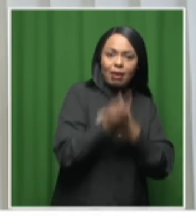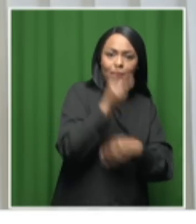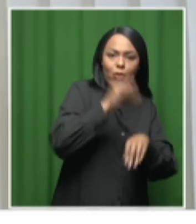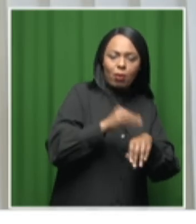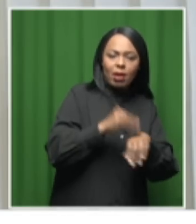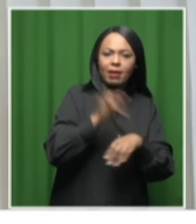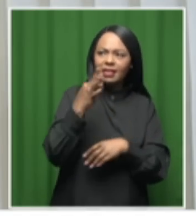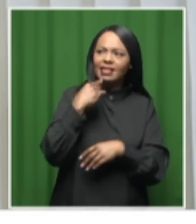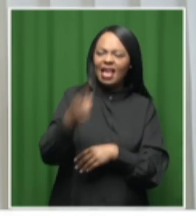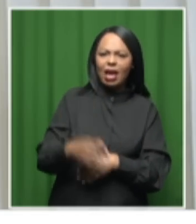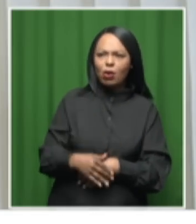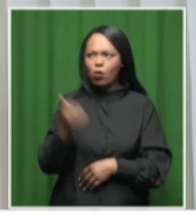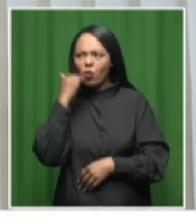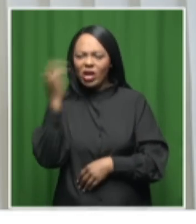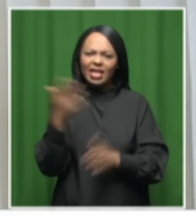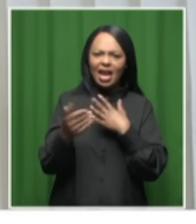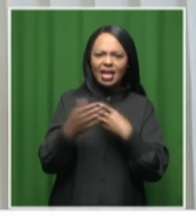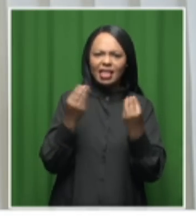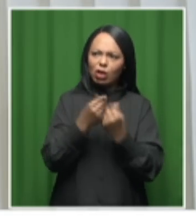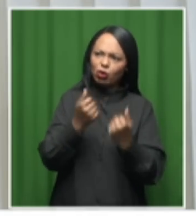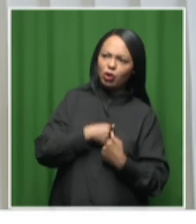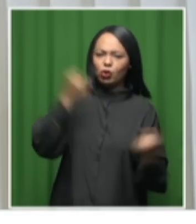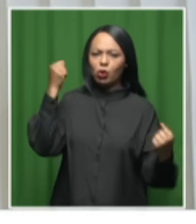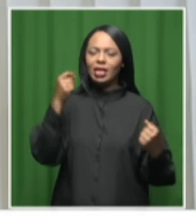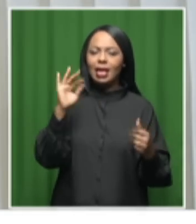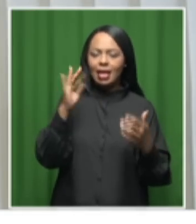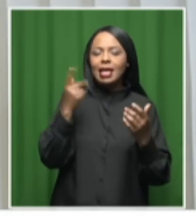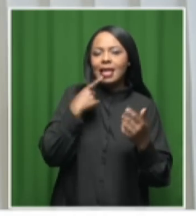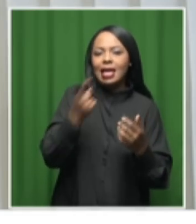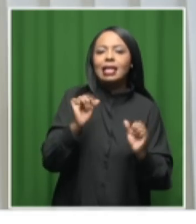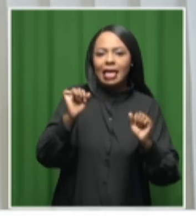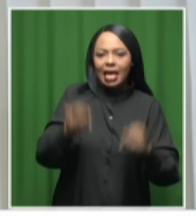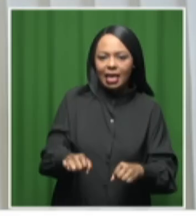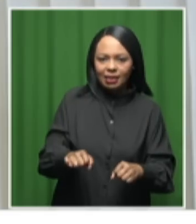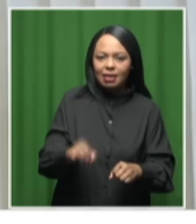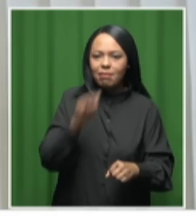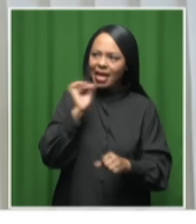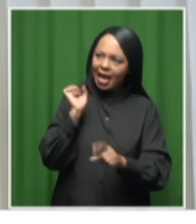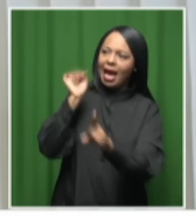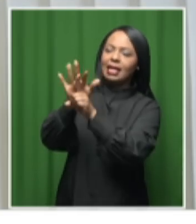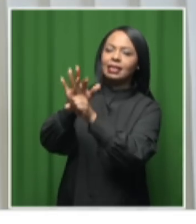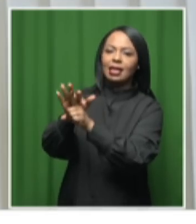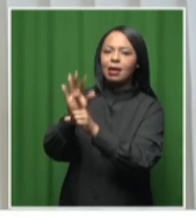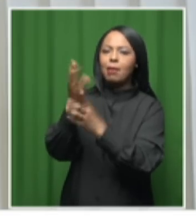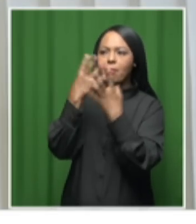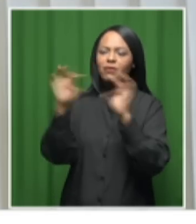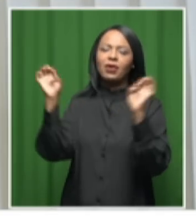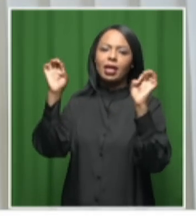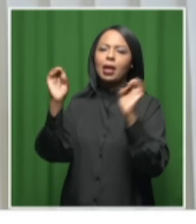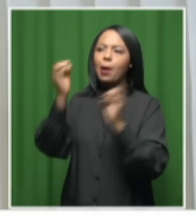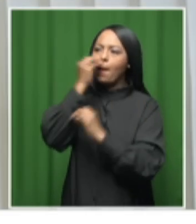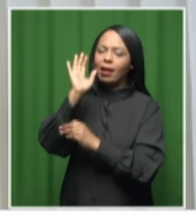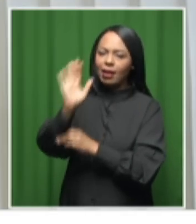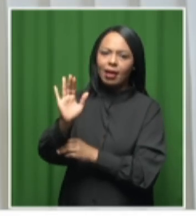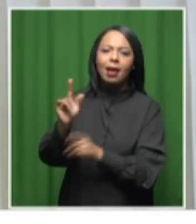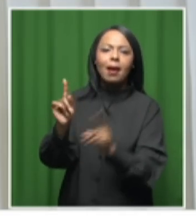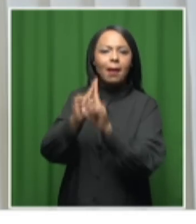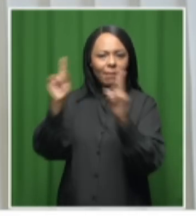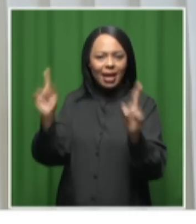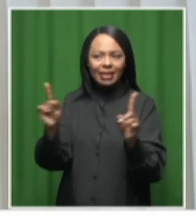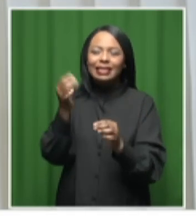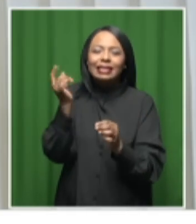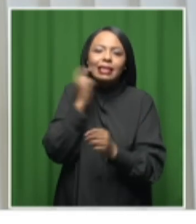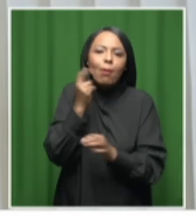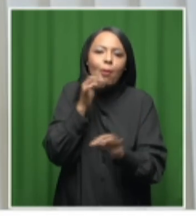said they don't want anything to be disclosed at all. Then I would have said, yes, that's an attack on media freedom. But as it is simply